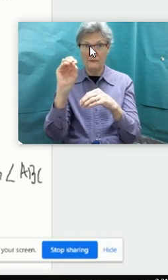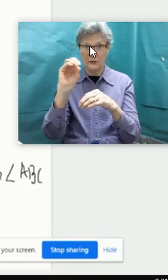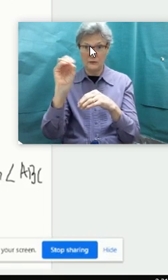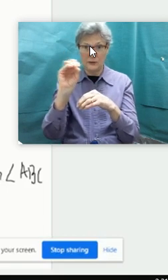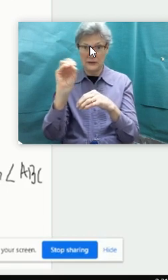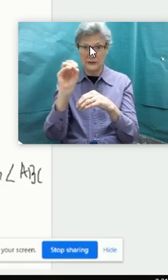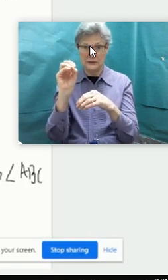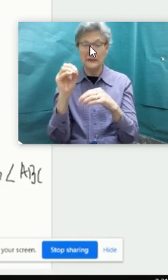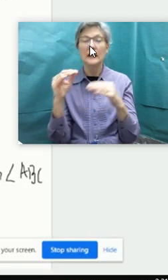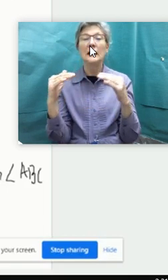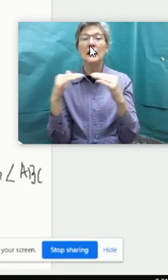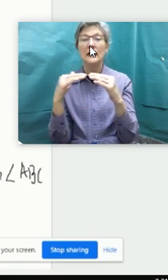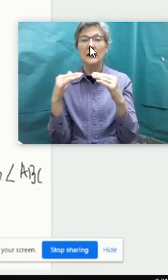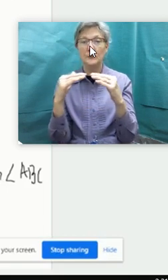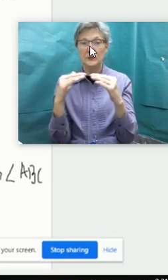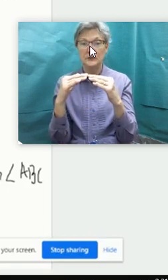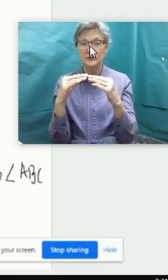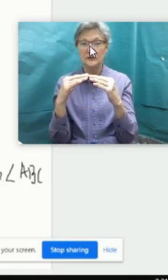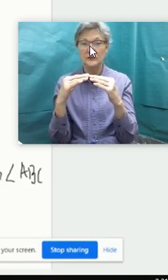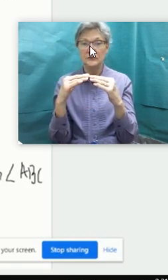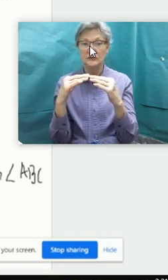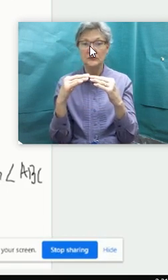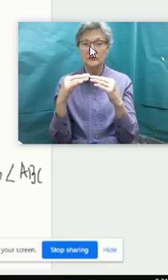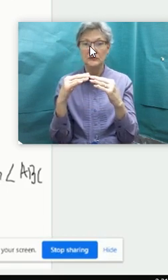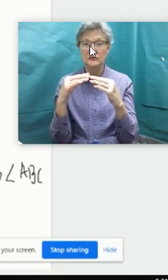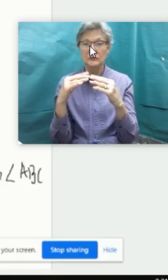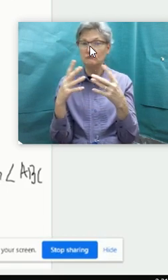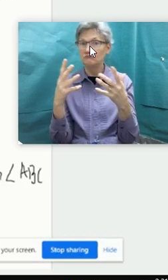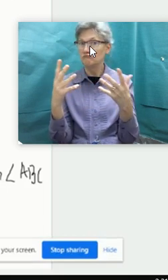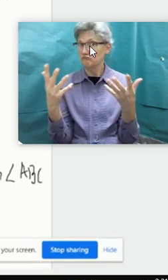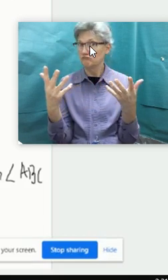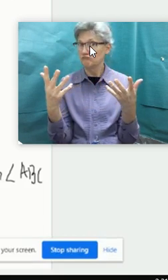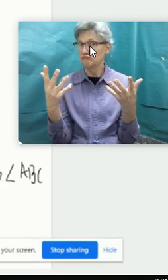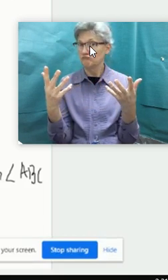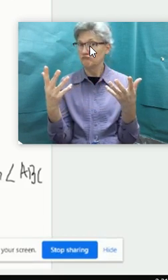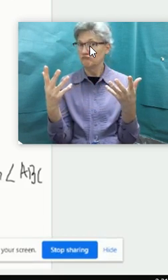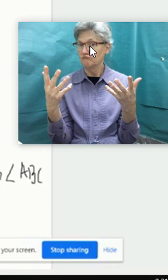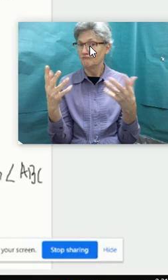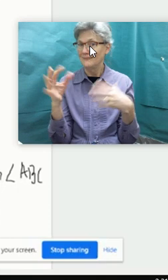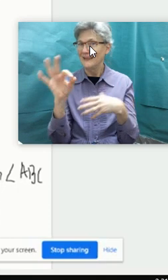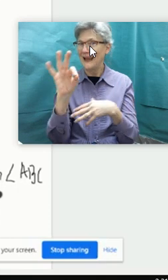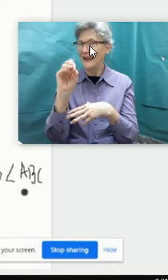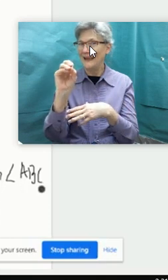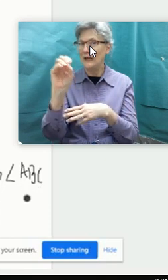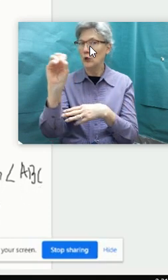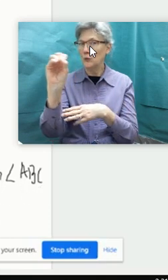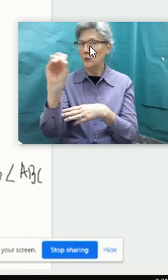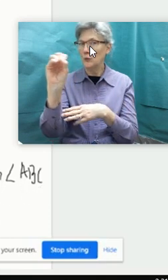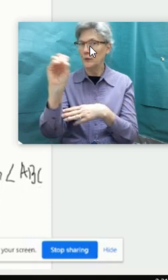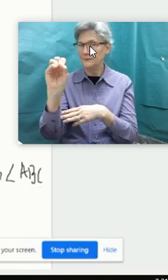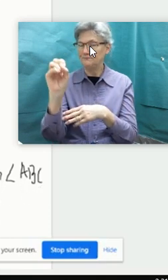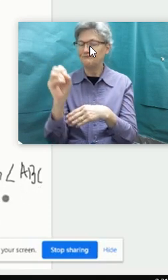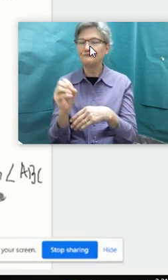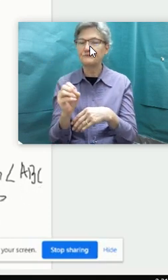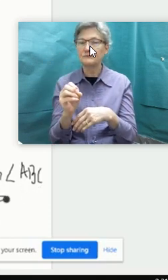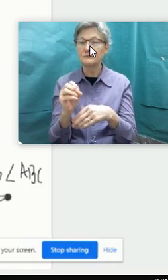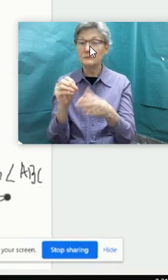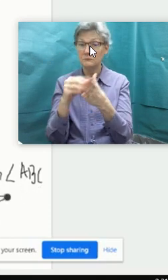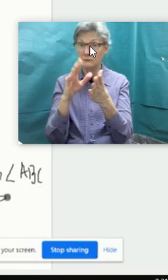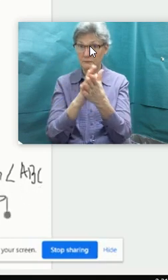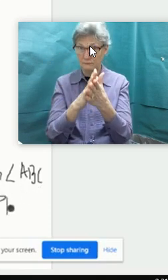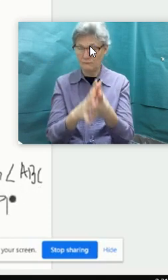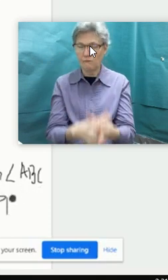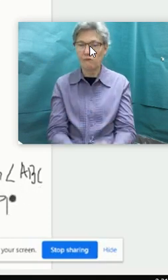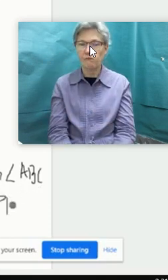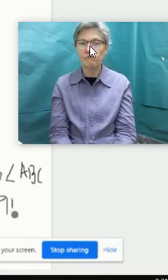X plus 45 degrees, that's going to equal, you got it, that 90 degrees. And I'm going to put that as